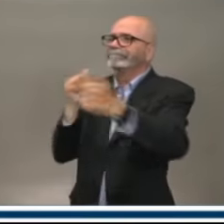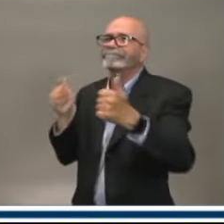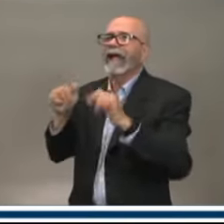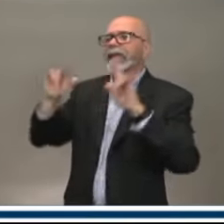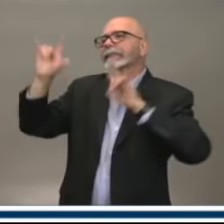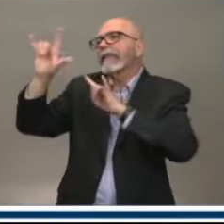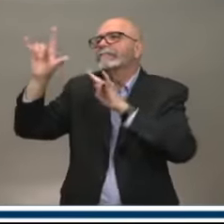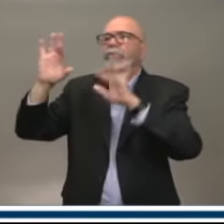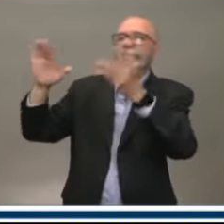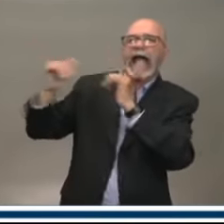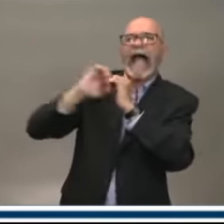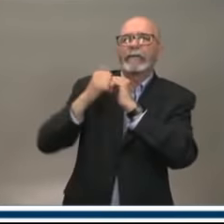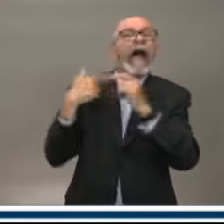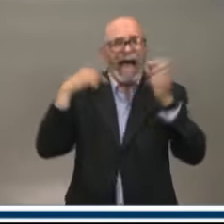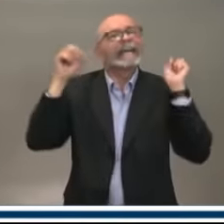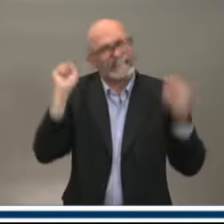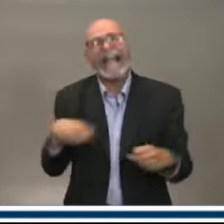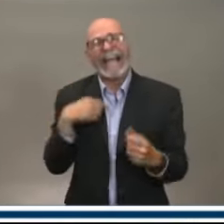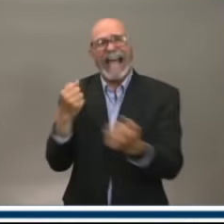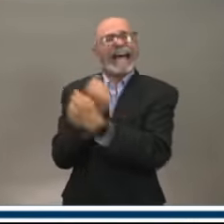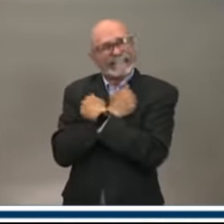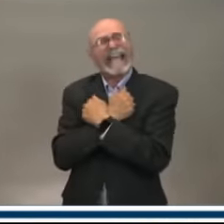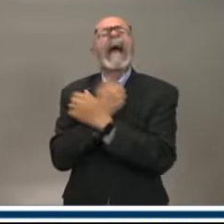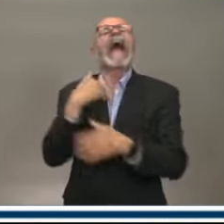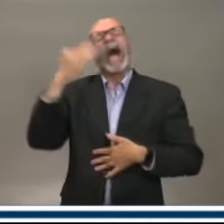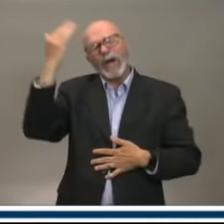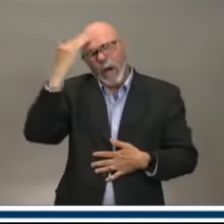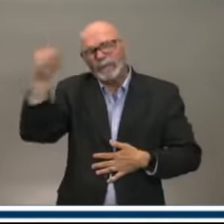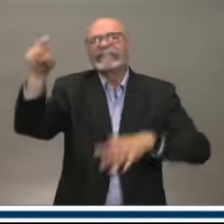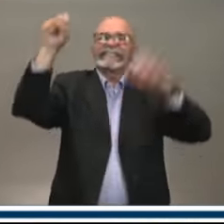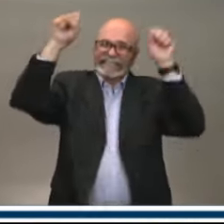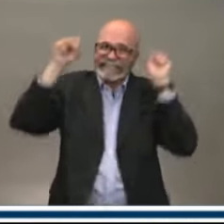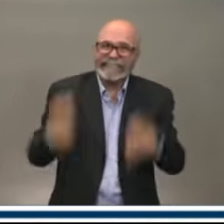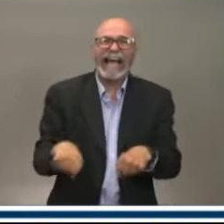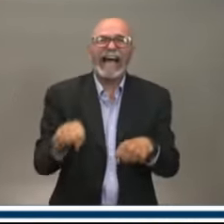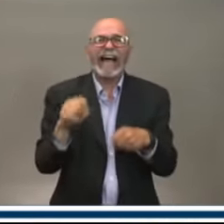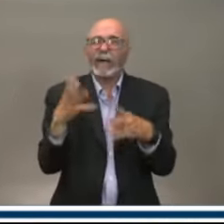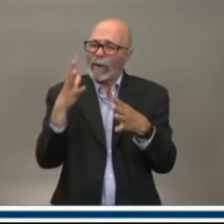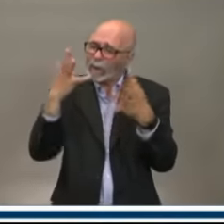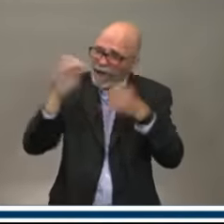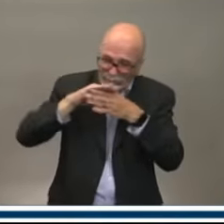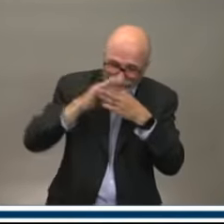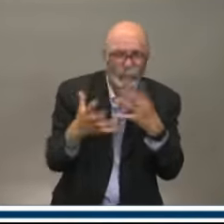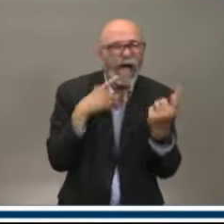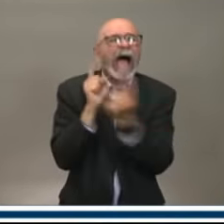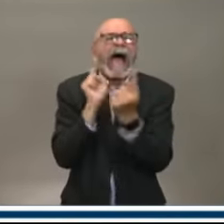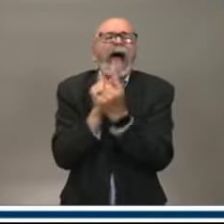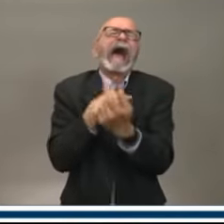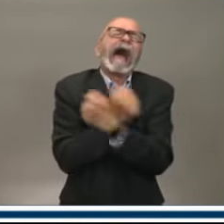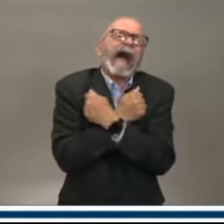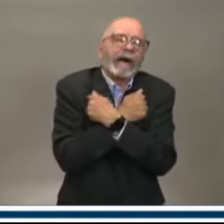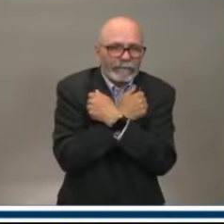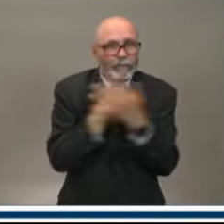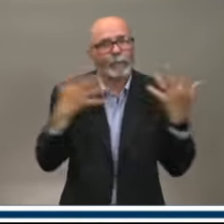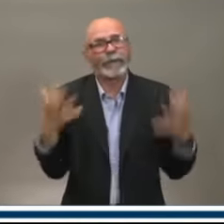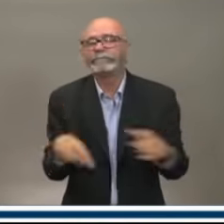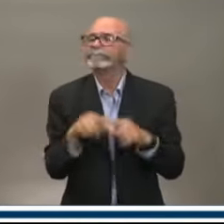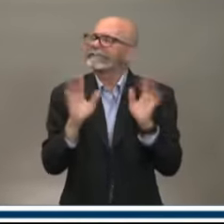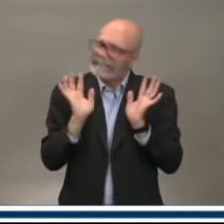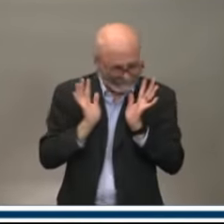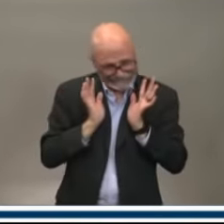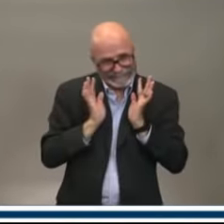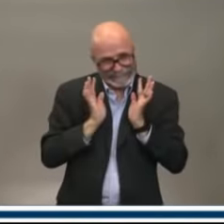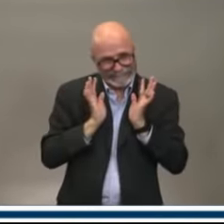again, and I know most of you wish you could hug yours this weekend too. But let's in turn that hug